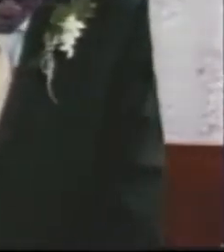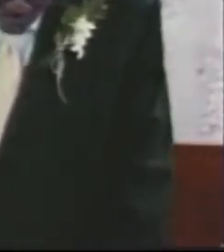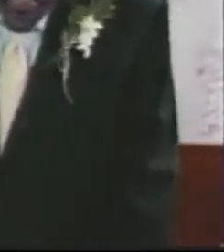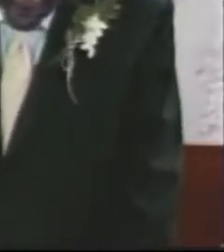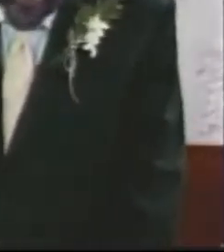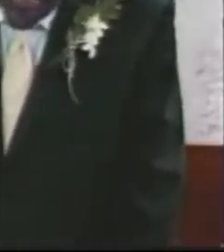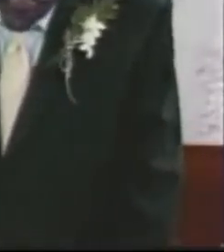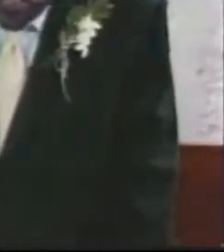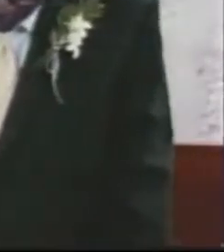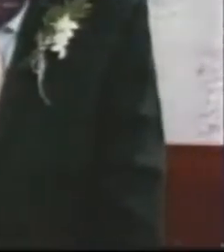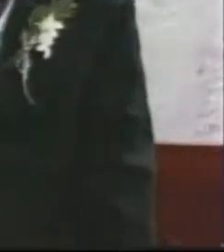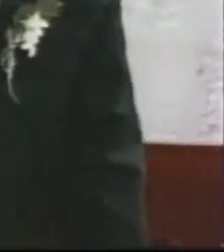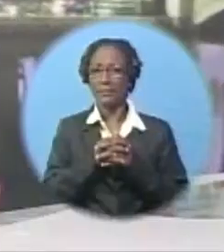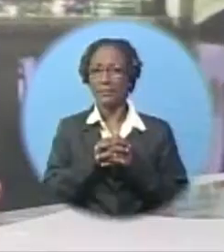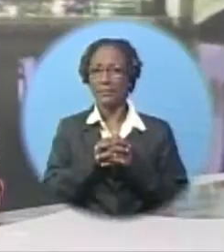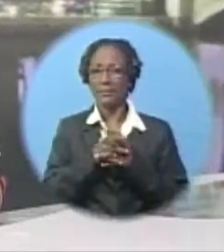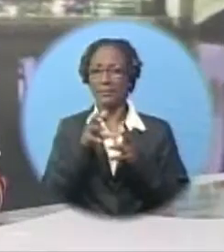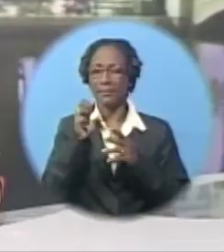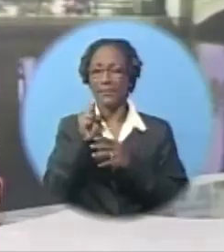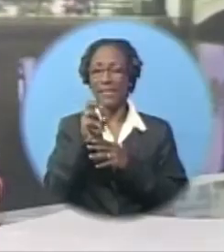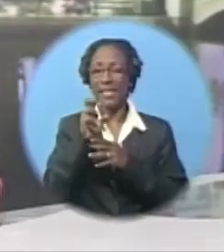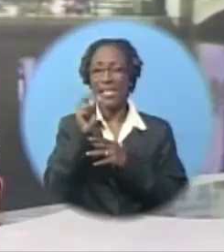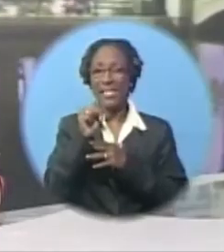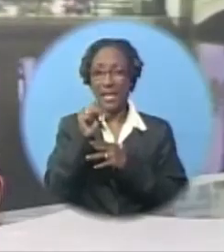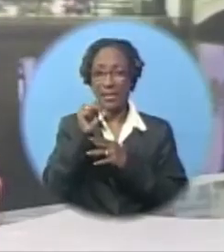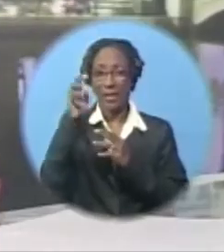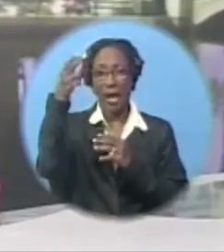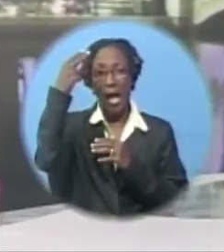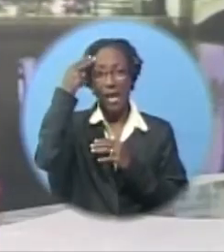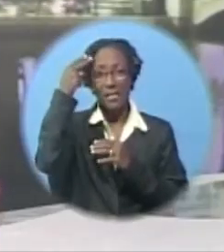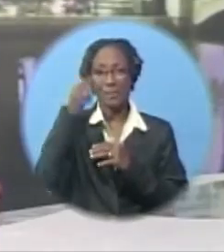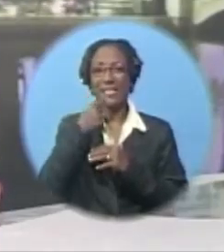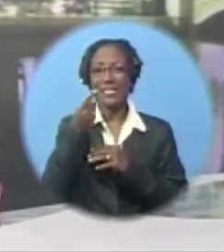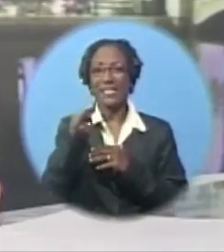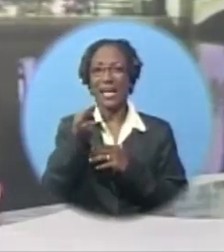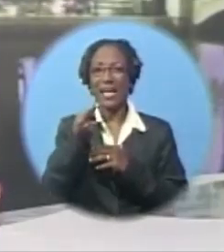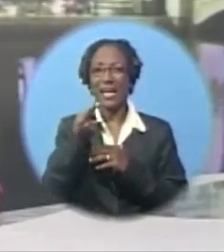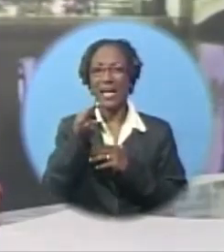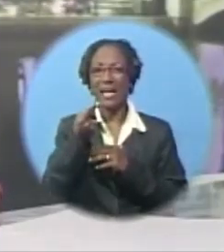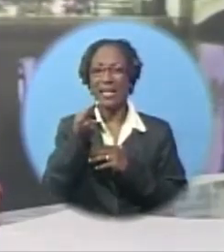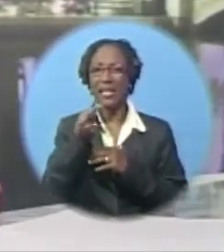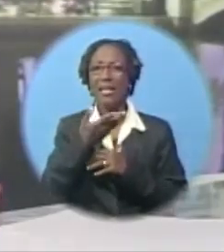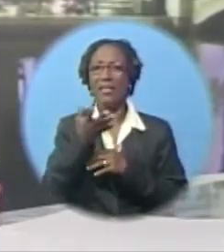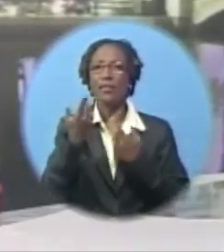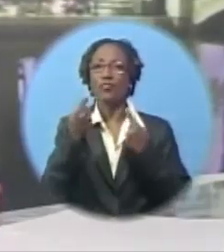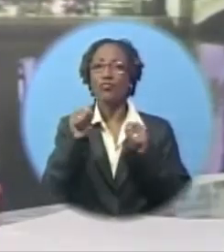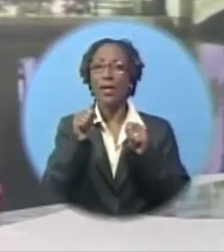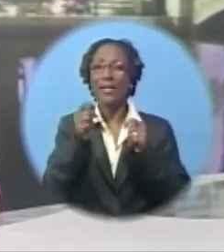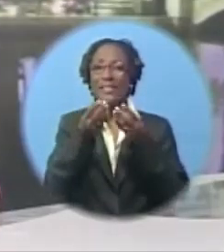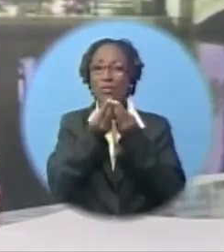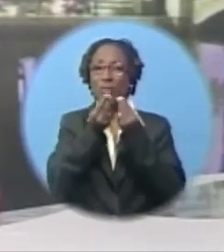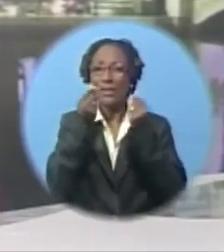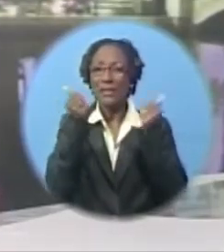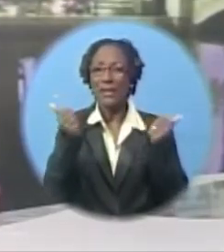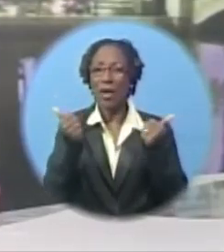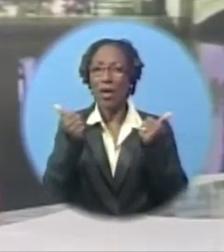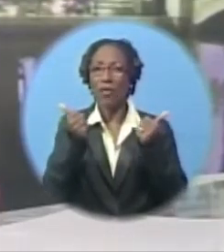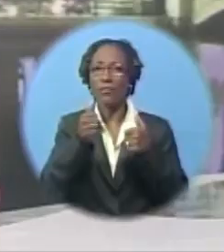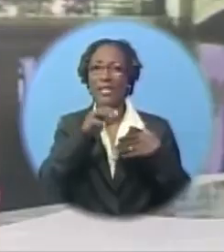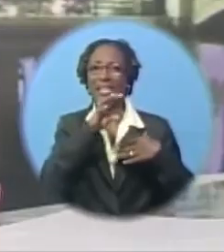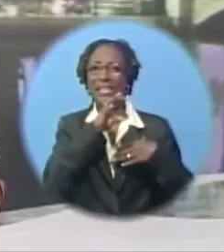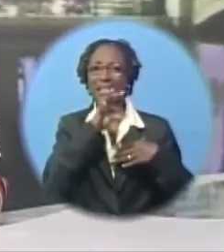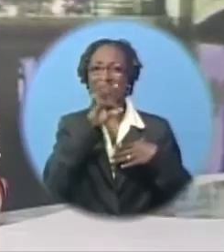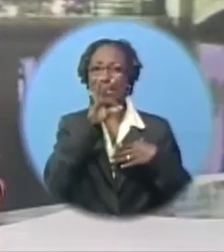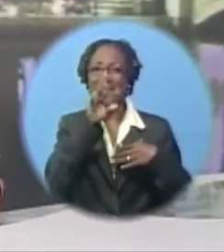are going through is about. Senator Husbands says efforts are on to resolve the outstanding debt with the University of the West